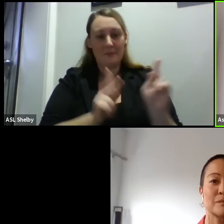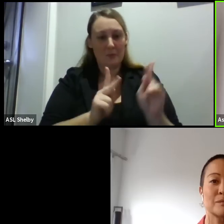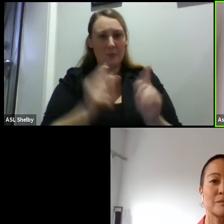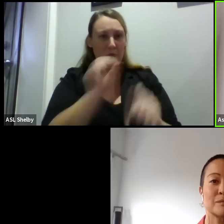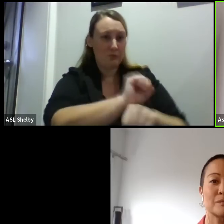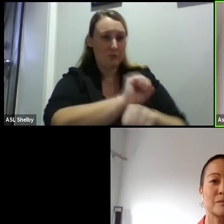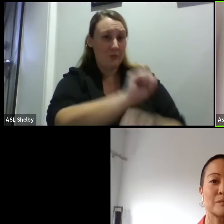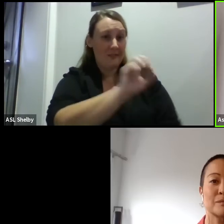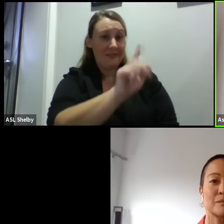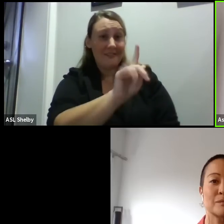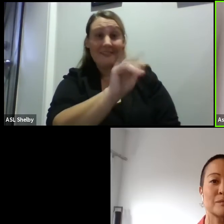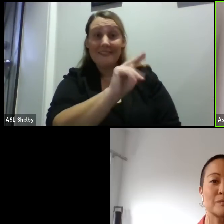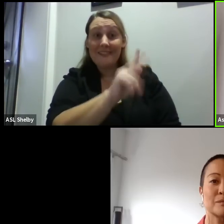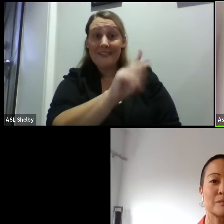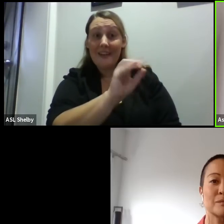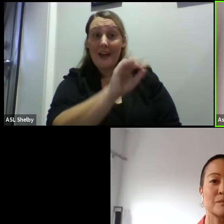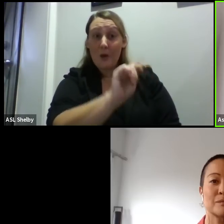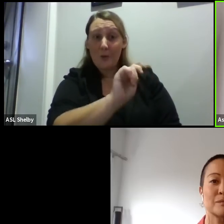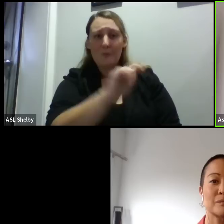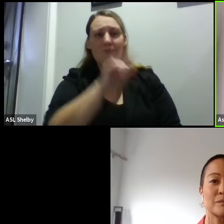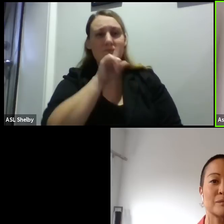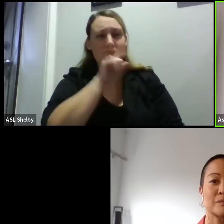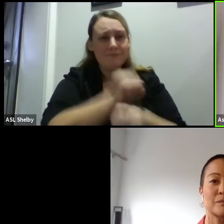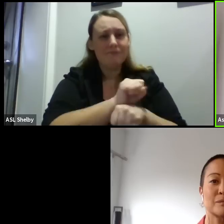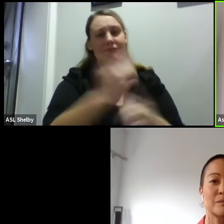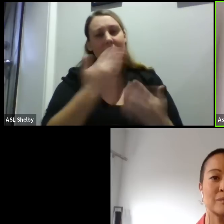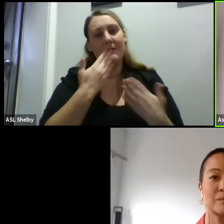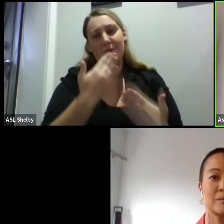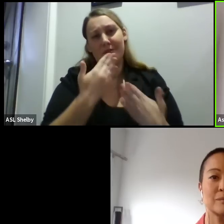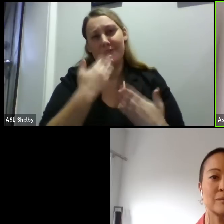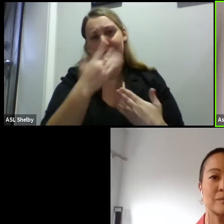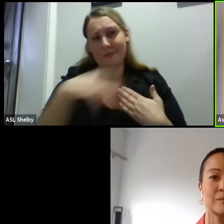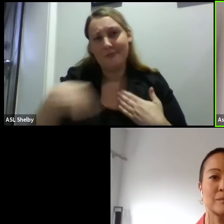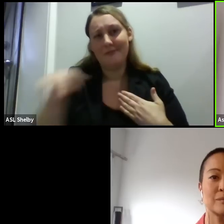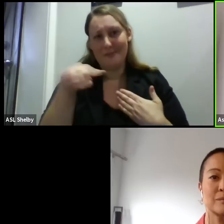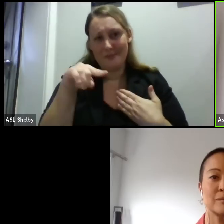and genuinely appreciate every single one of you.